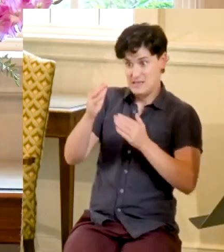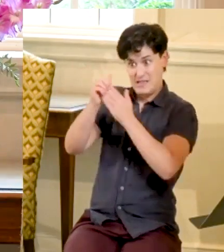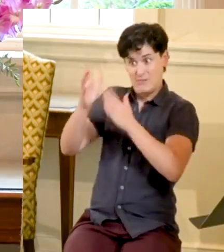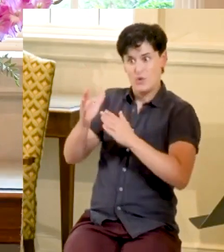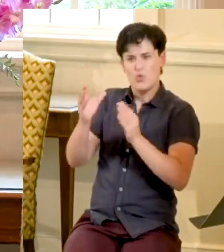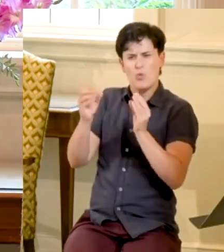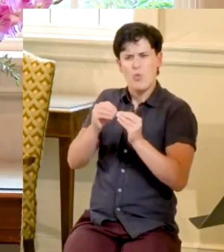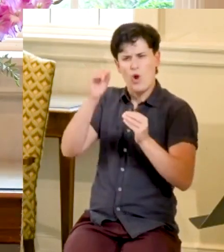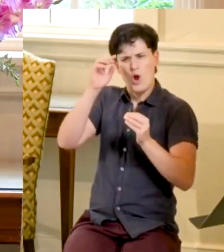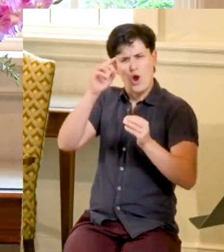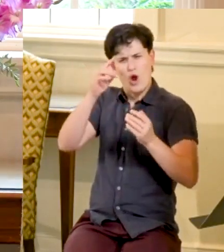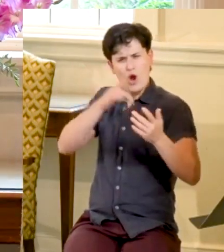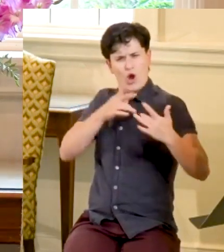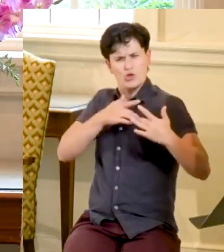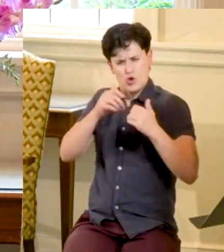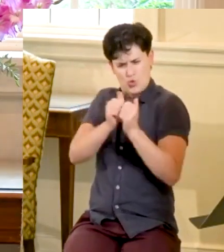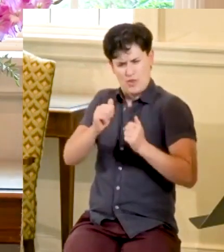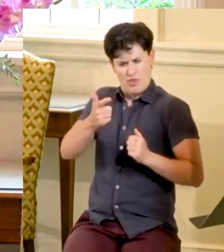liberty.